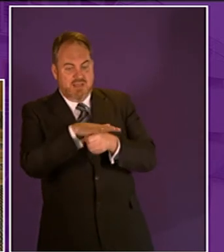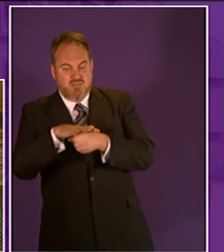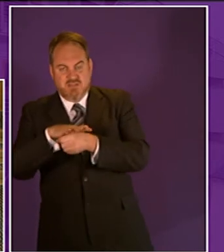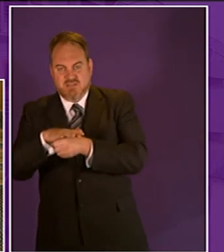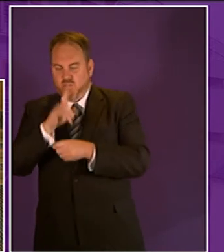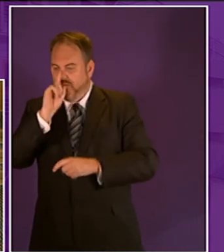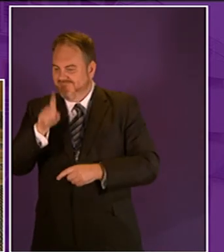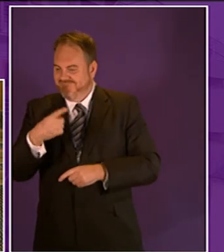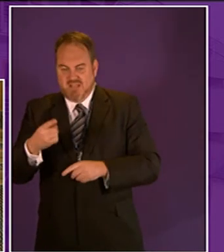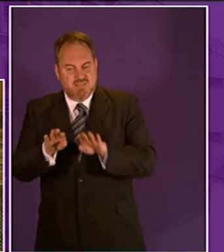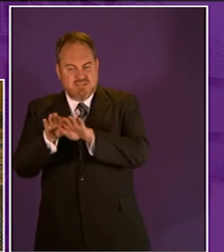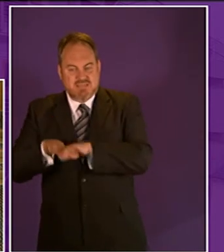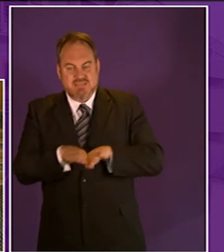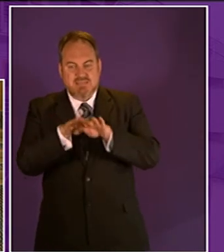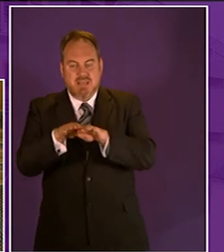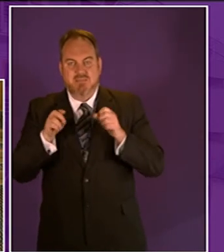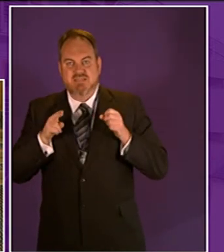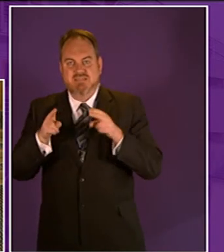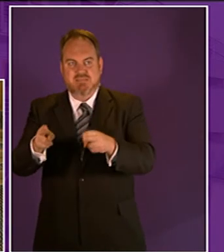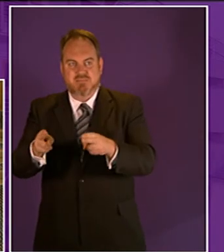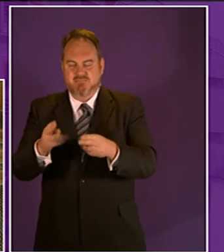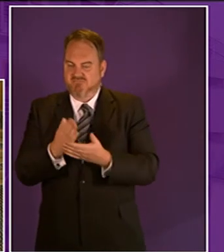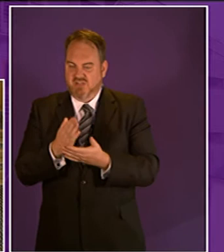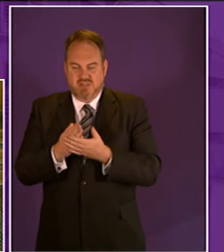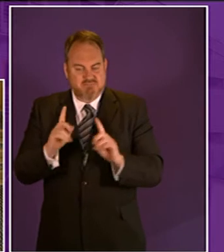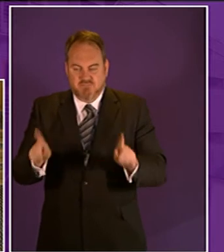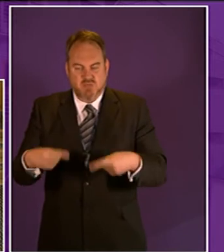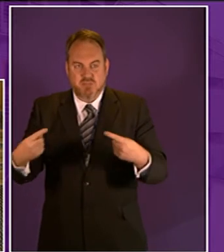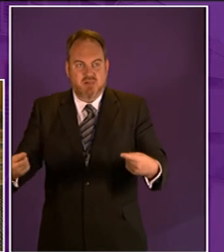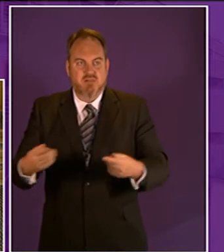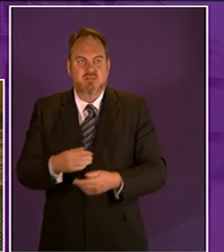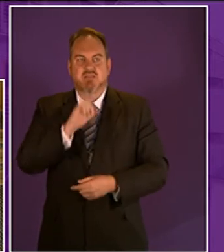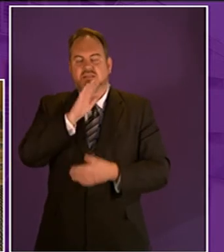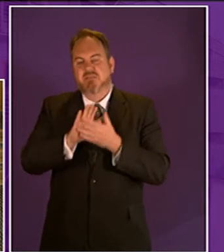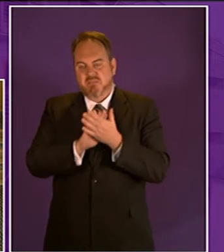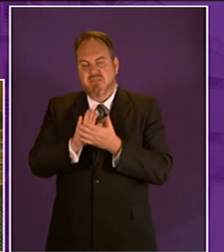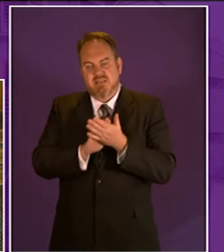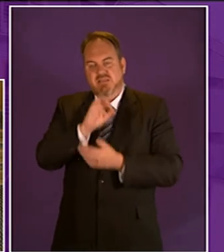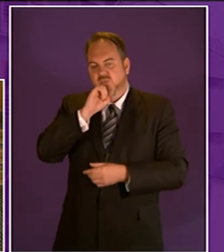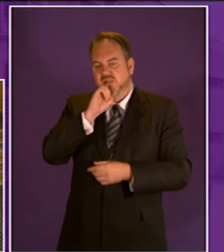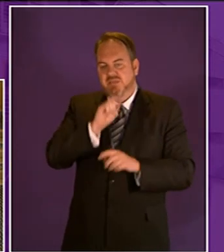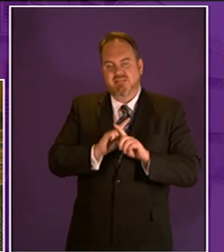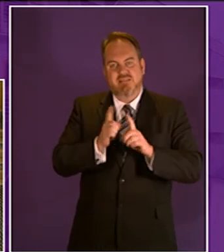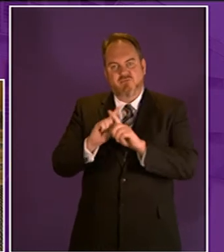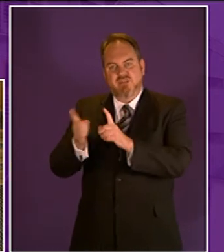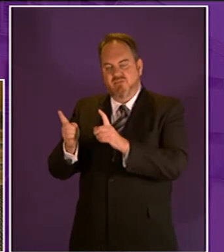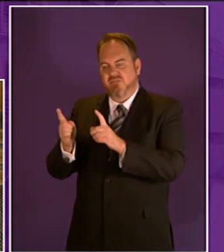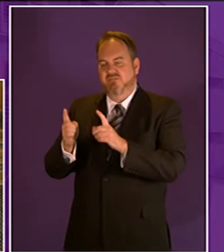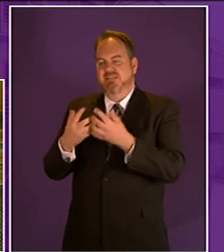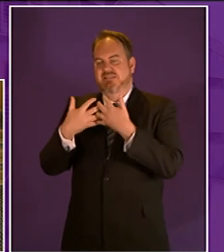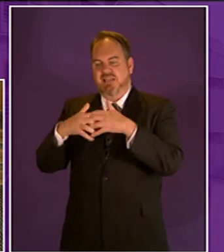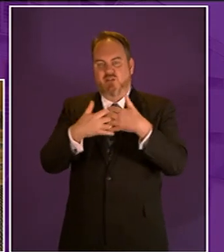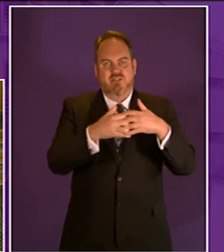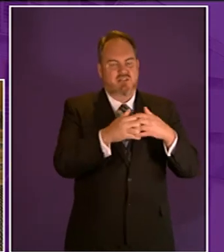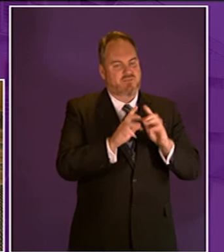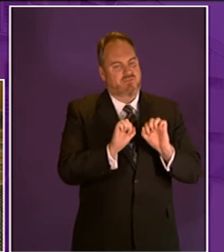NHS boards is not the issue. They will be different because they serve different purposes. At the moment,